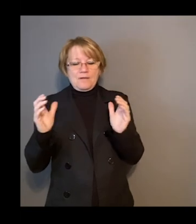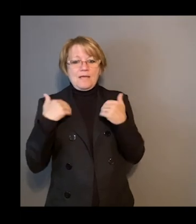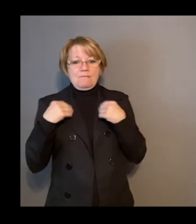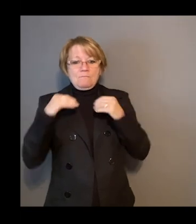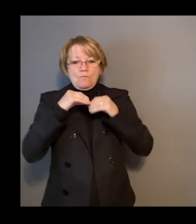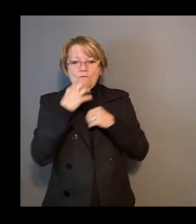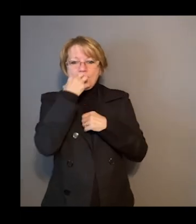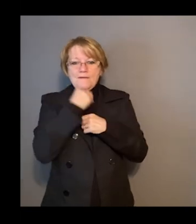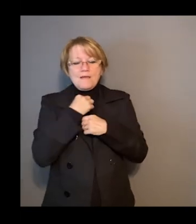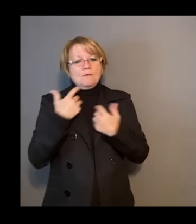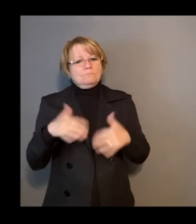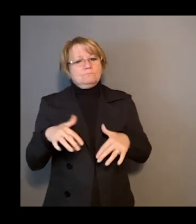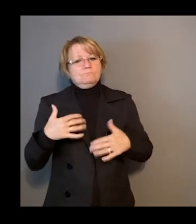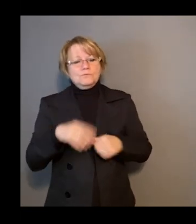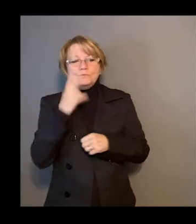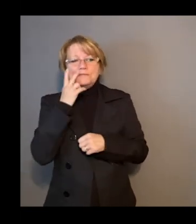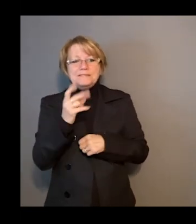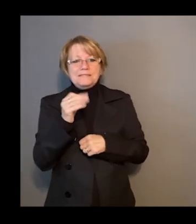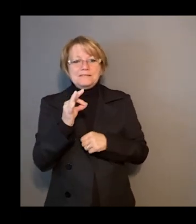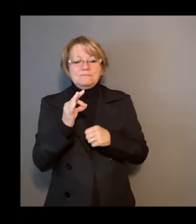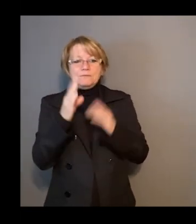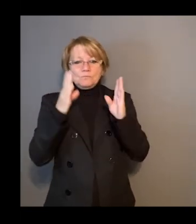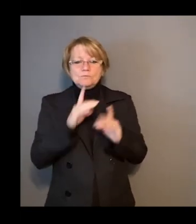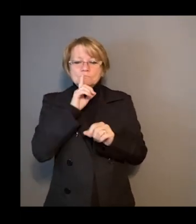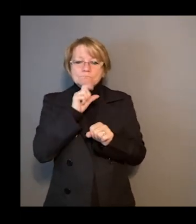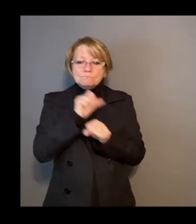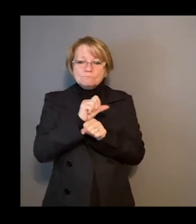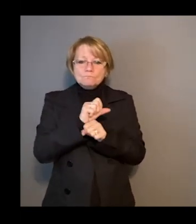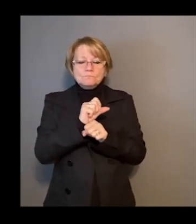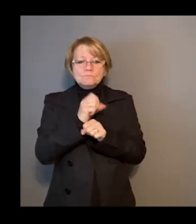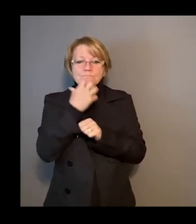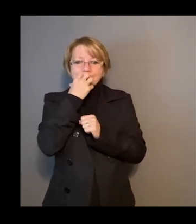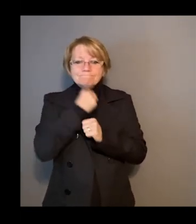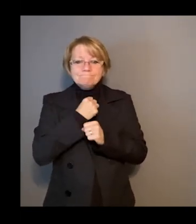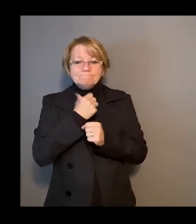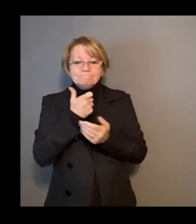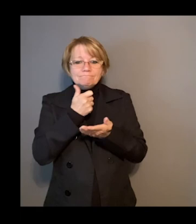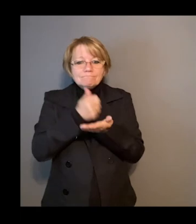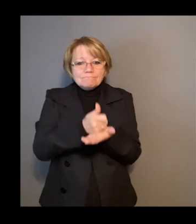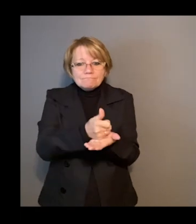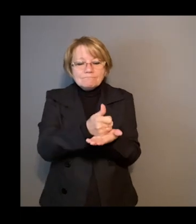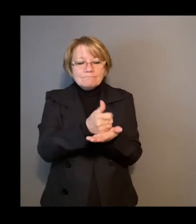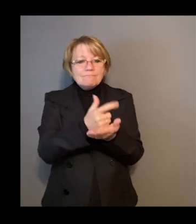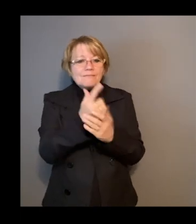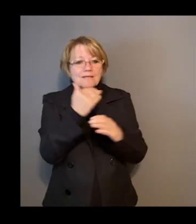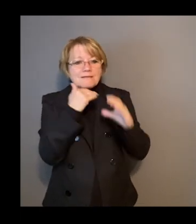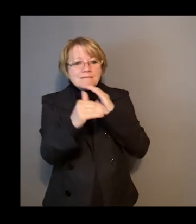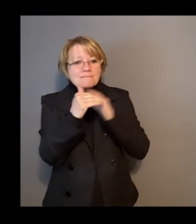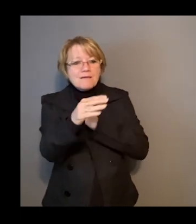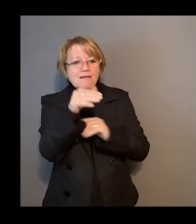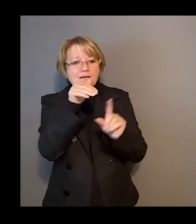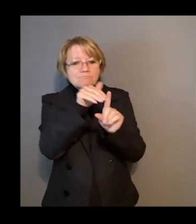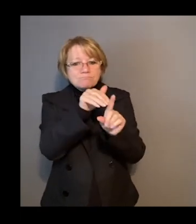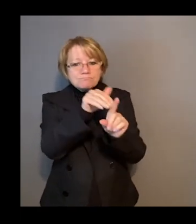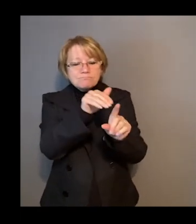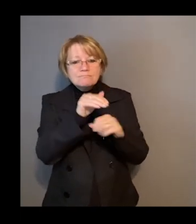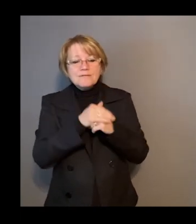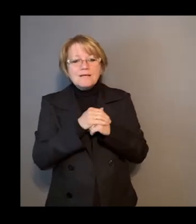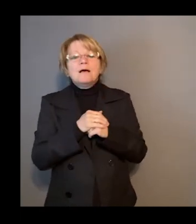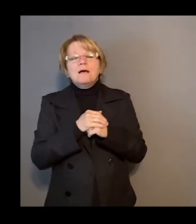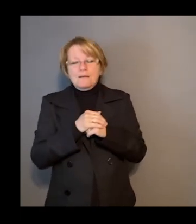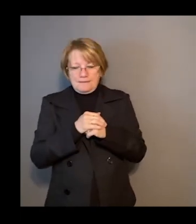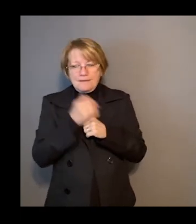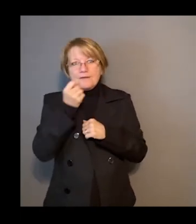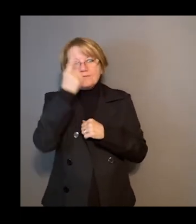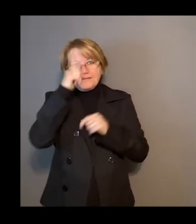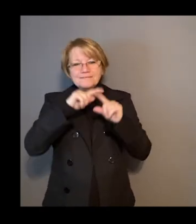someone genuinely cares to help you, they're emailing you left and right. And I understand that it's college, so, they're not going to go out of their way